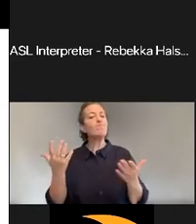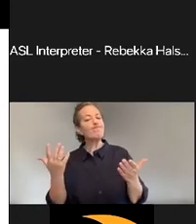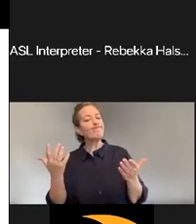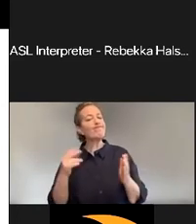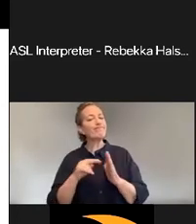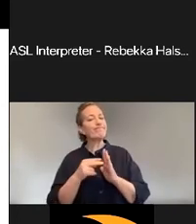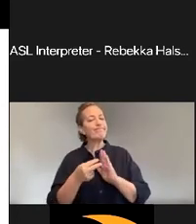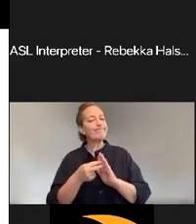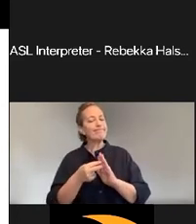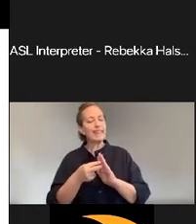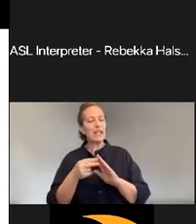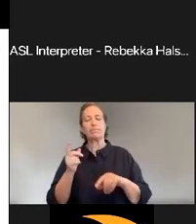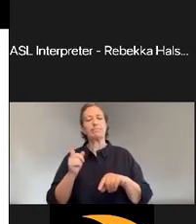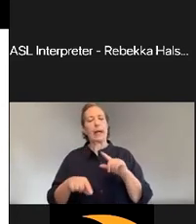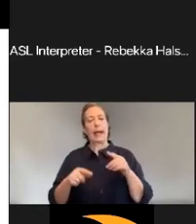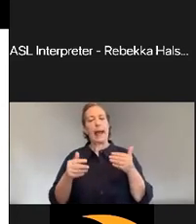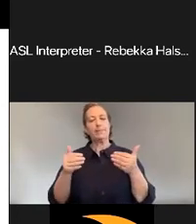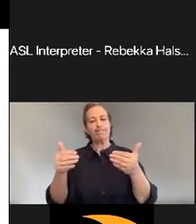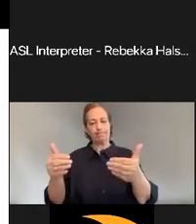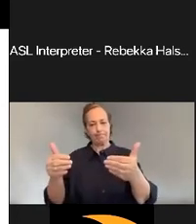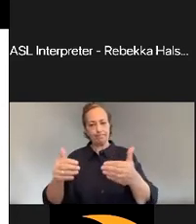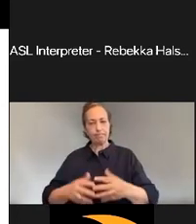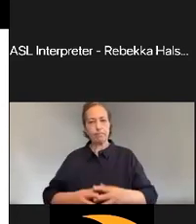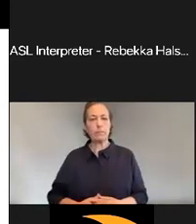OCR would not be able to continue with an investigation.